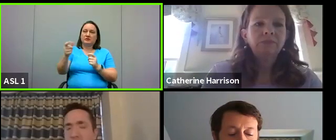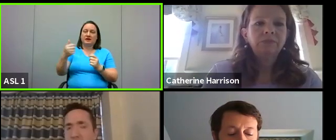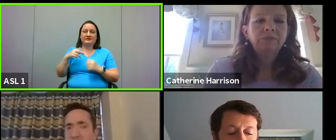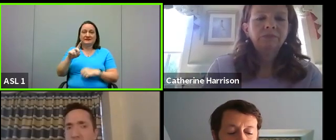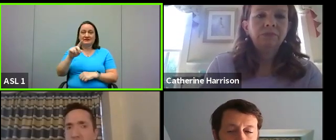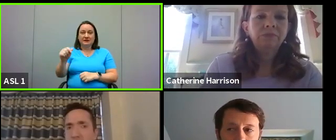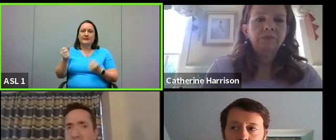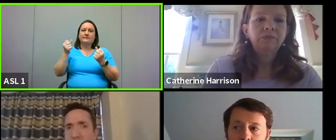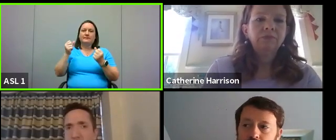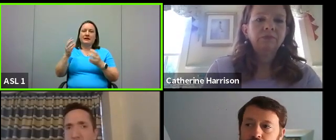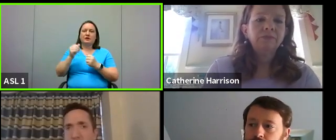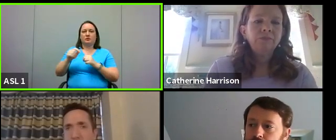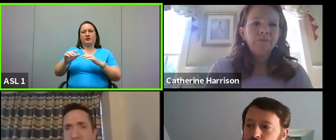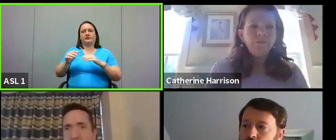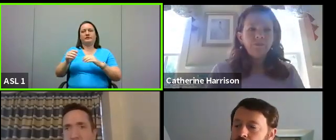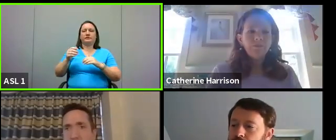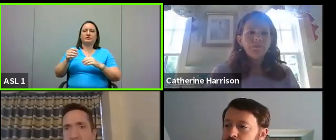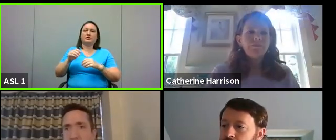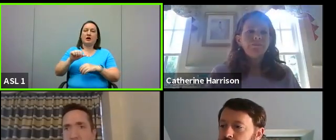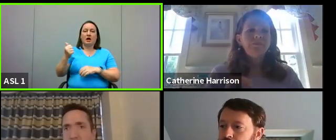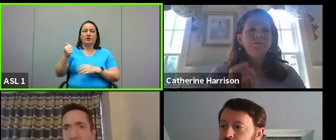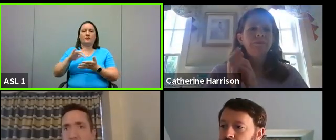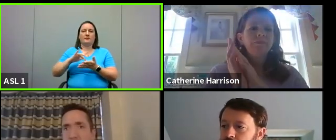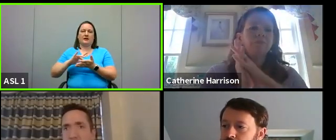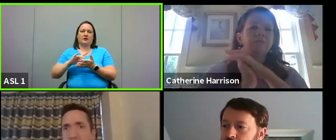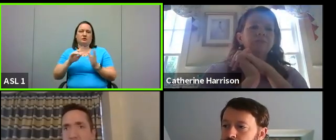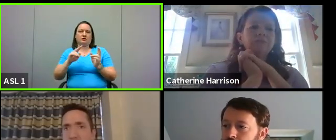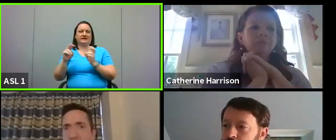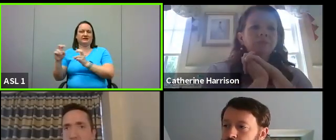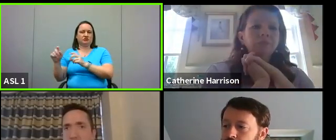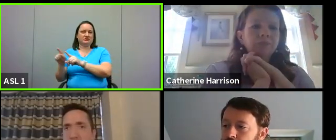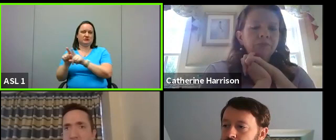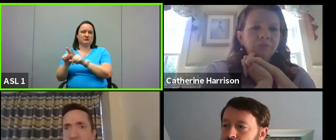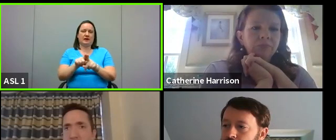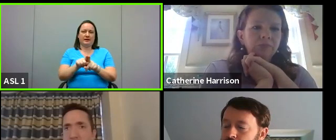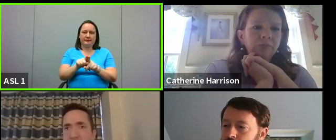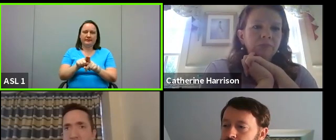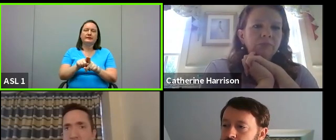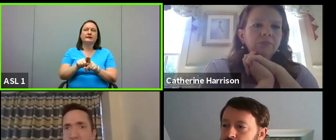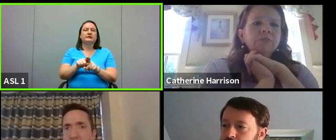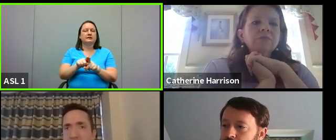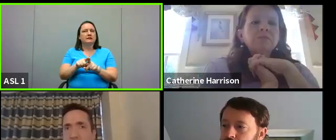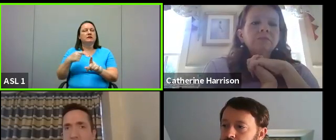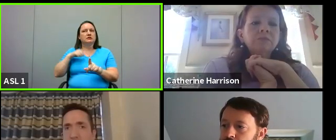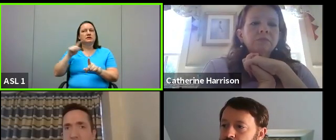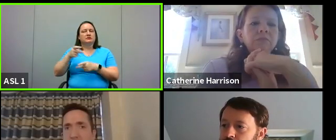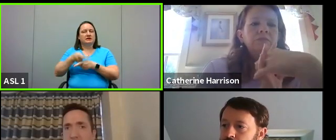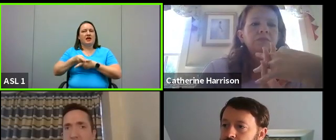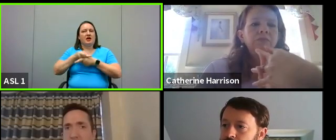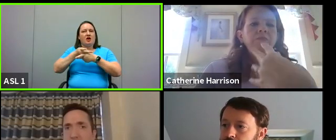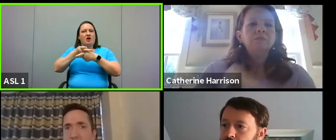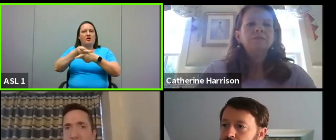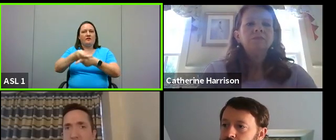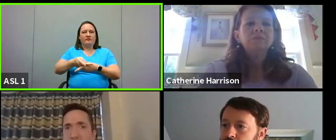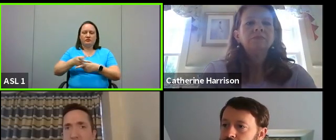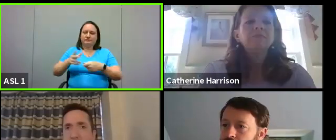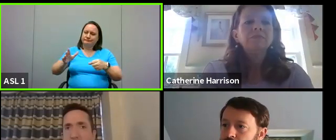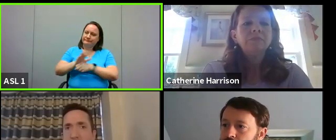underlying medical conditions. And we just really need to be very, very careful before we open our doors back